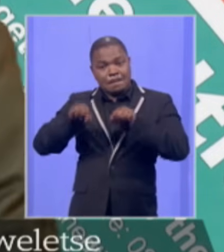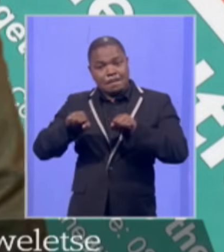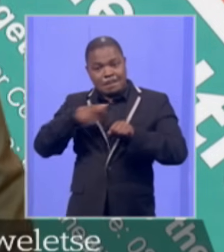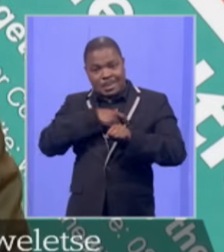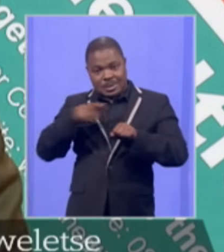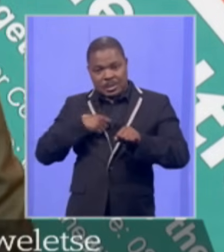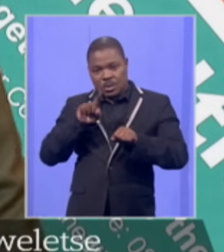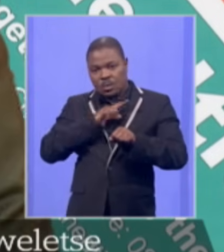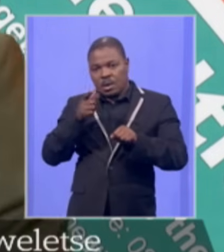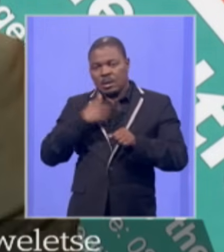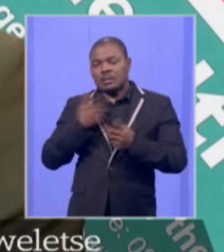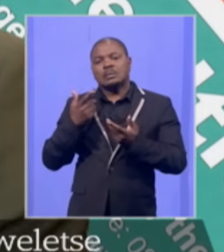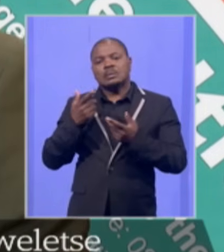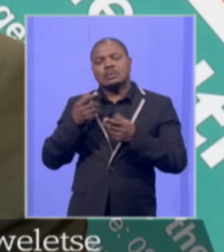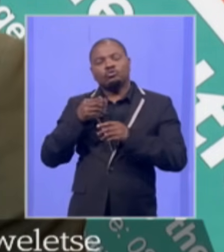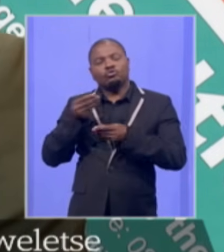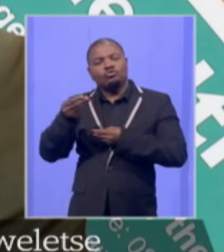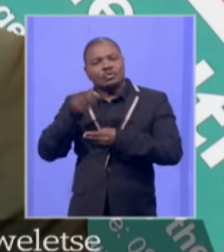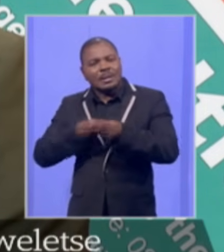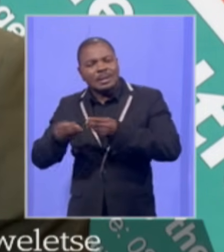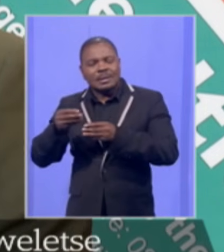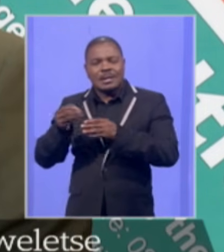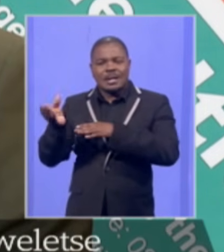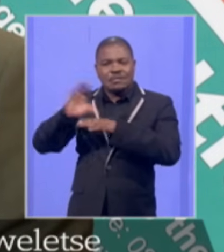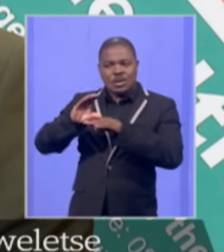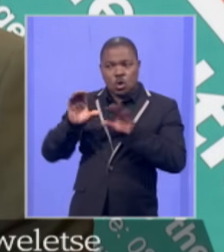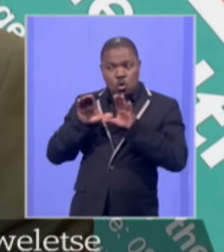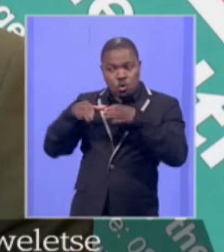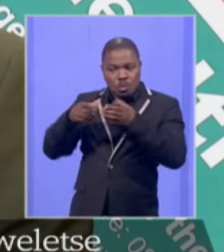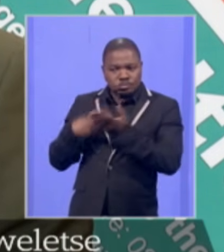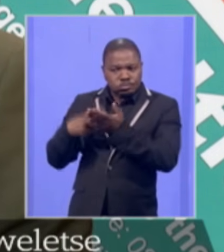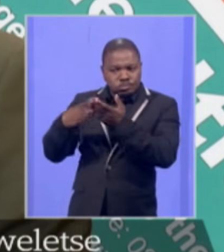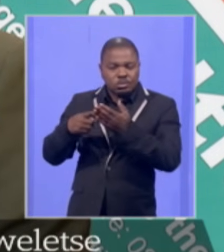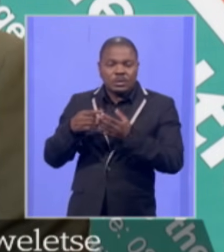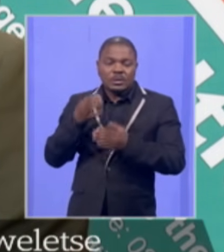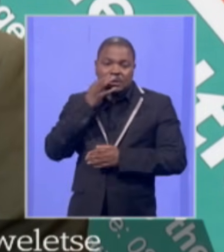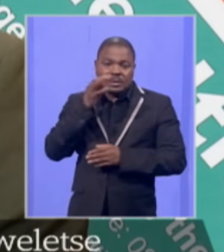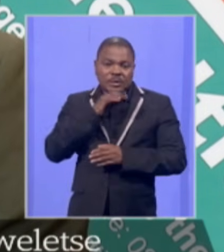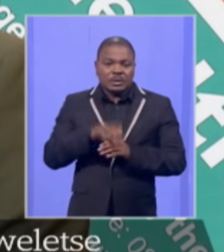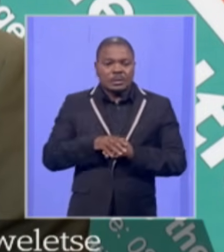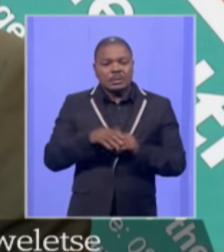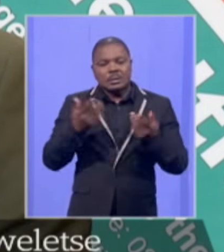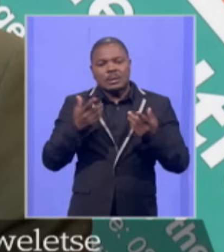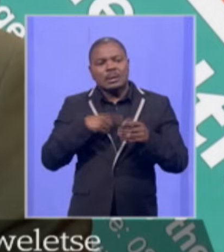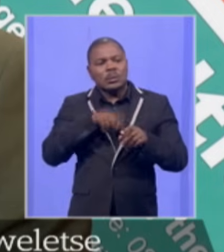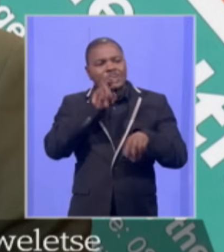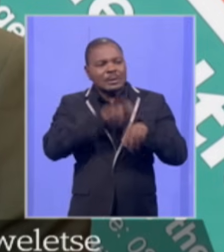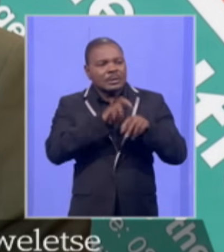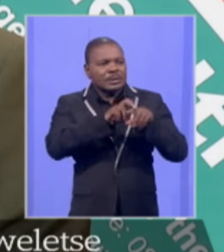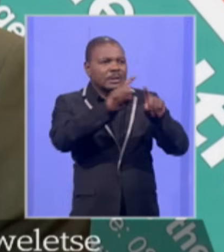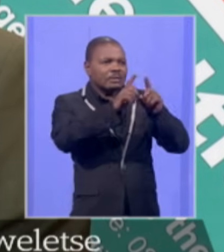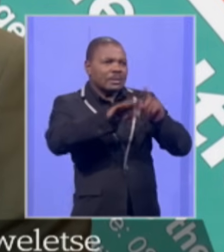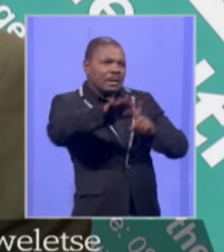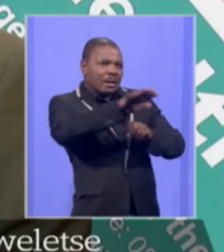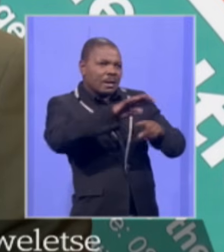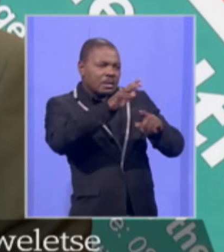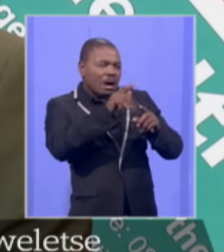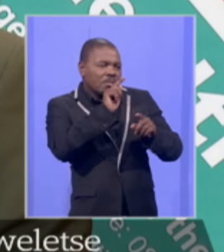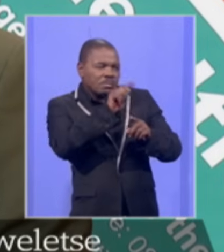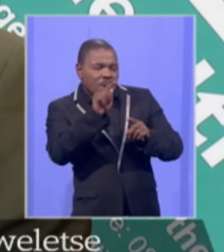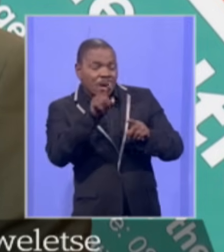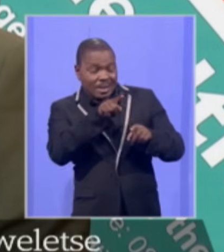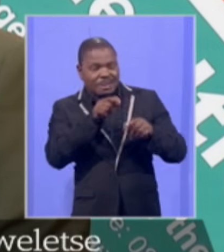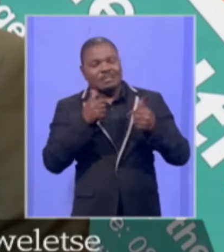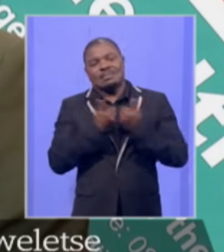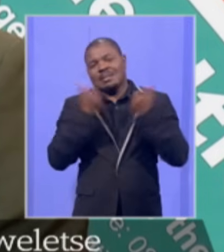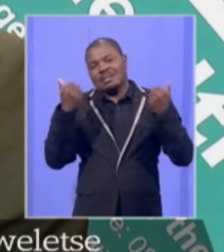the G20 Trade and Investment Working Group indicate, the issue of supply chain geographic diversification is a challenge